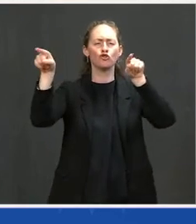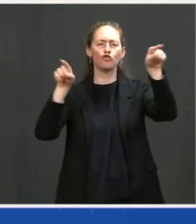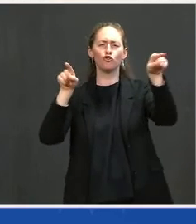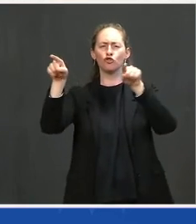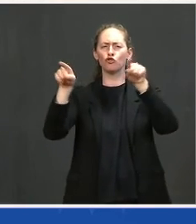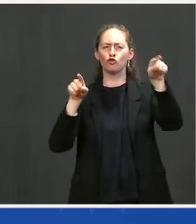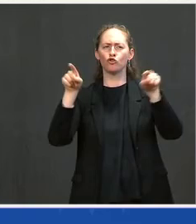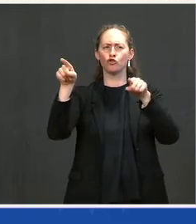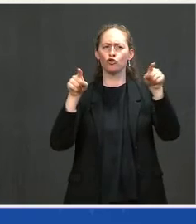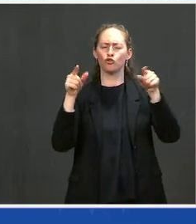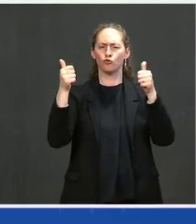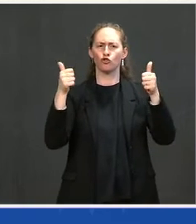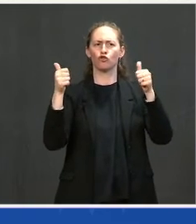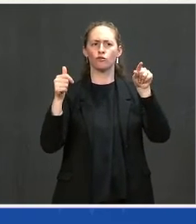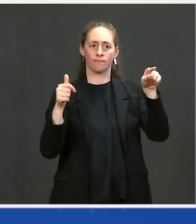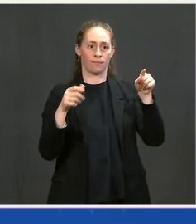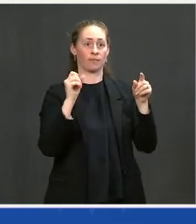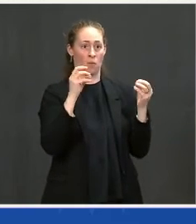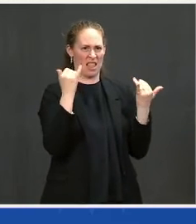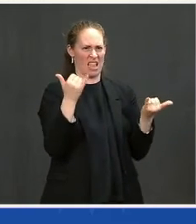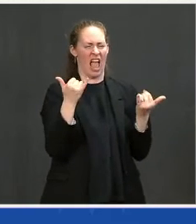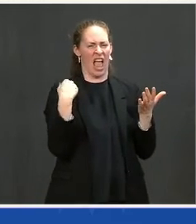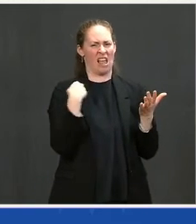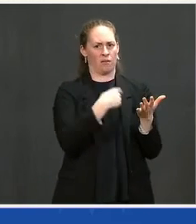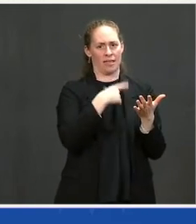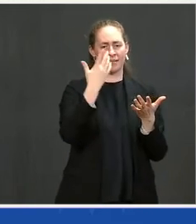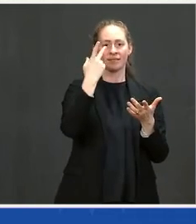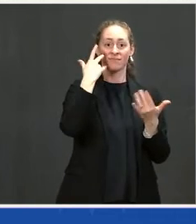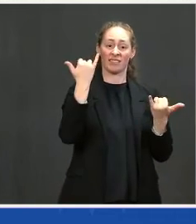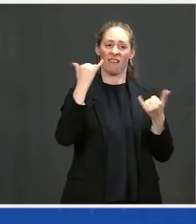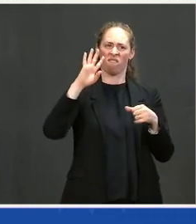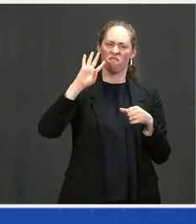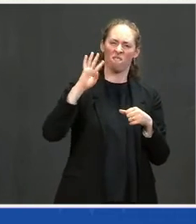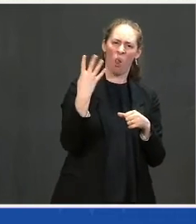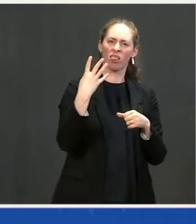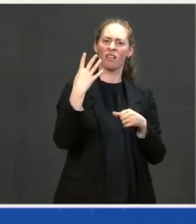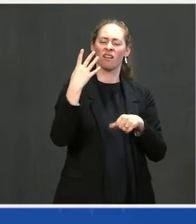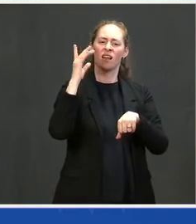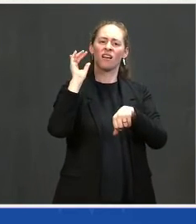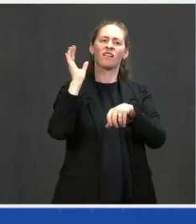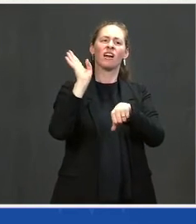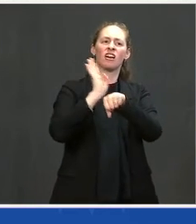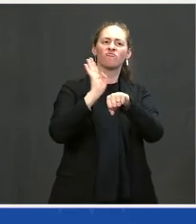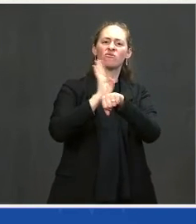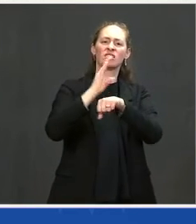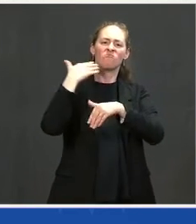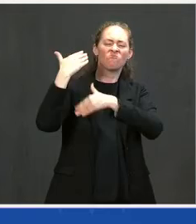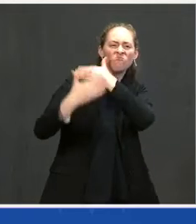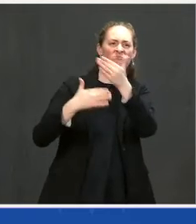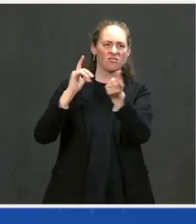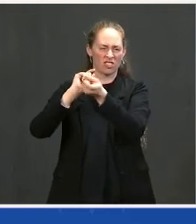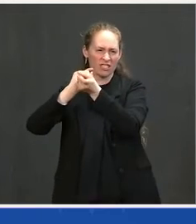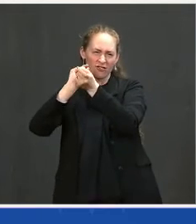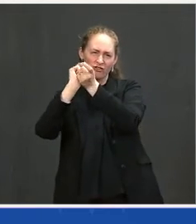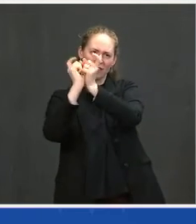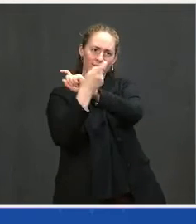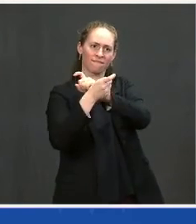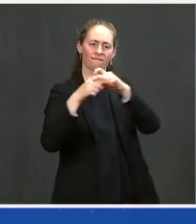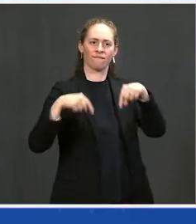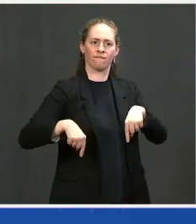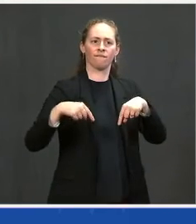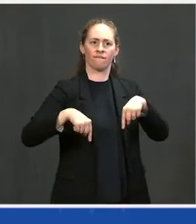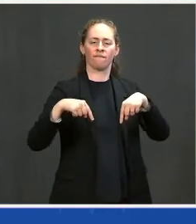the midst of a fourth industrial revolution of enormous consequence. Will there be middle class? How will